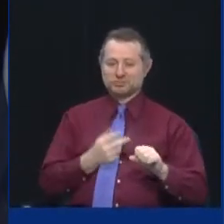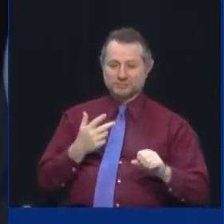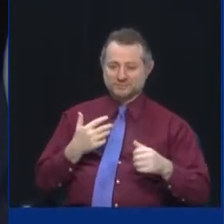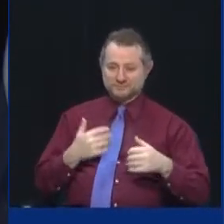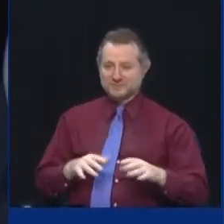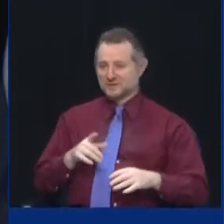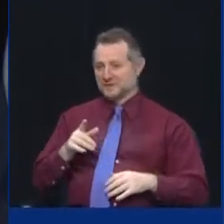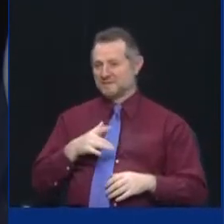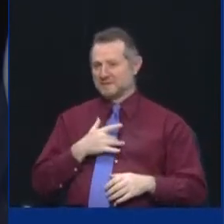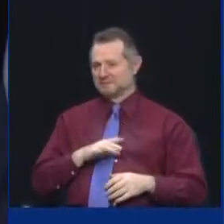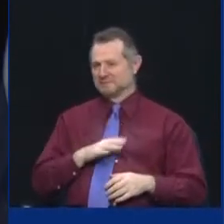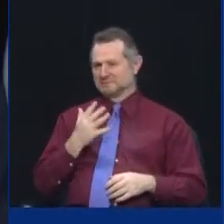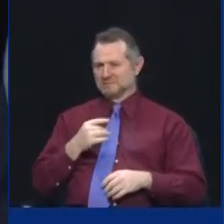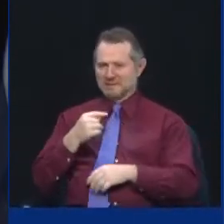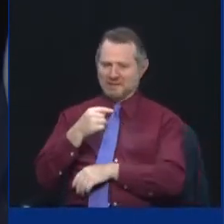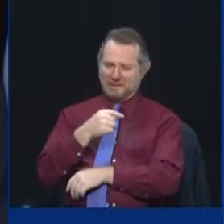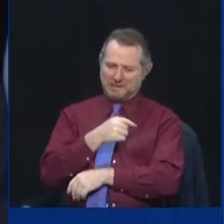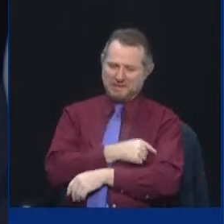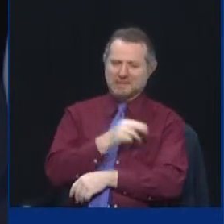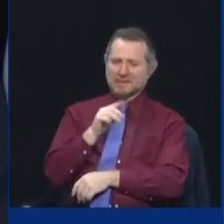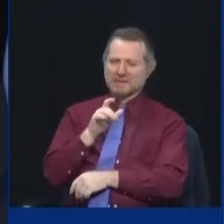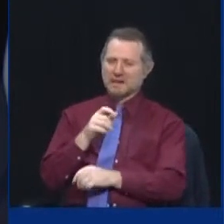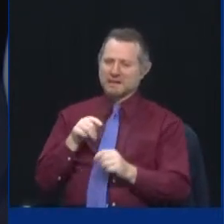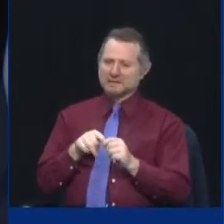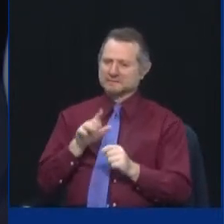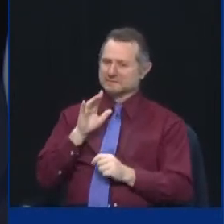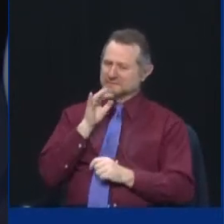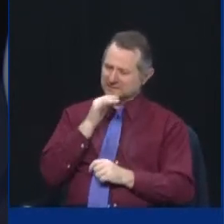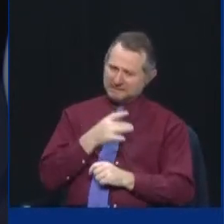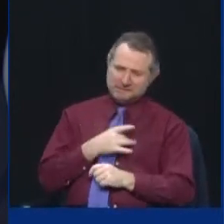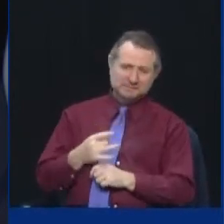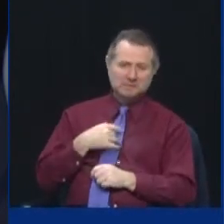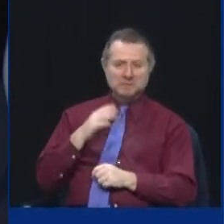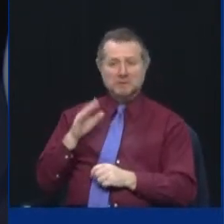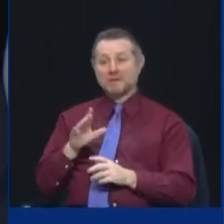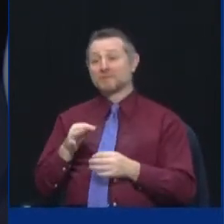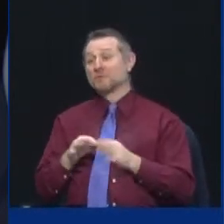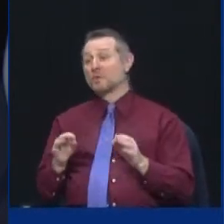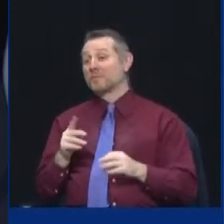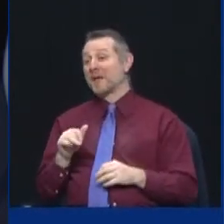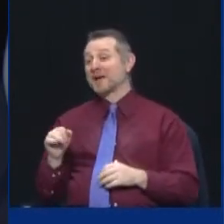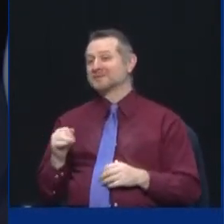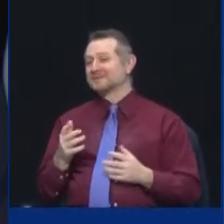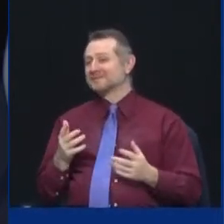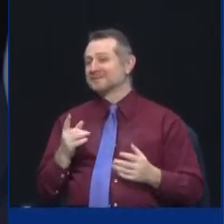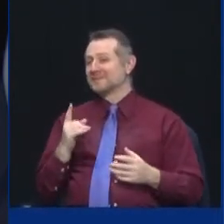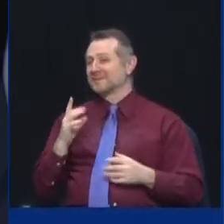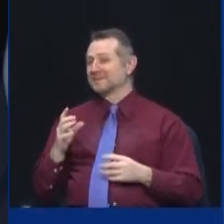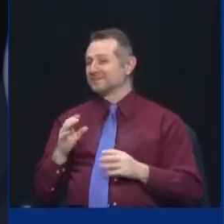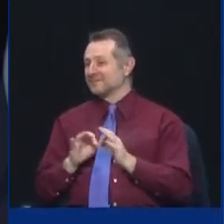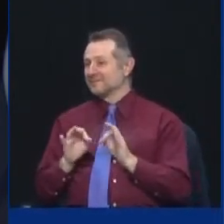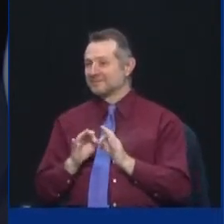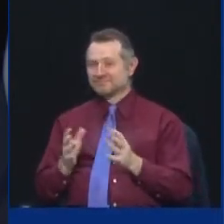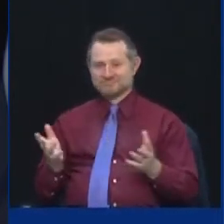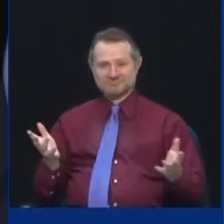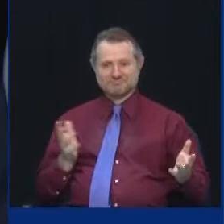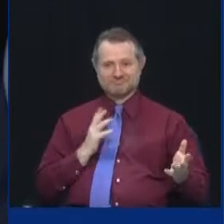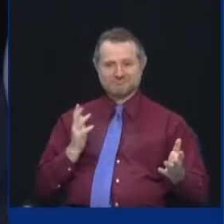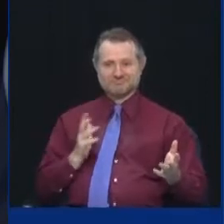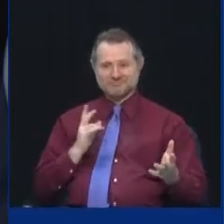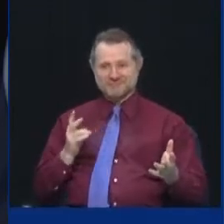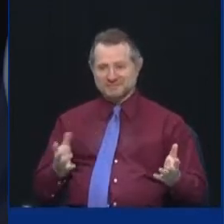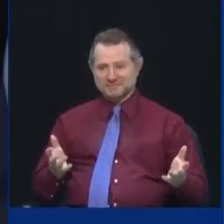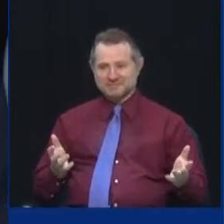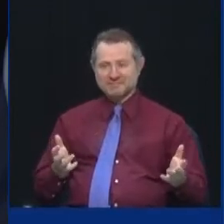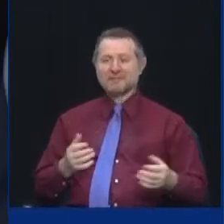like needles, nobody does, you get a free pass, $25. So,